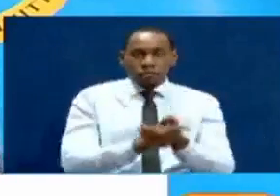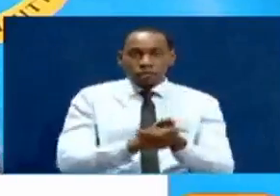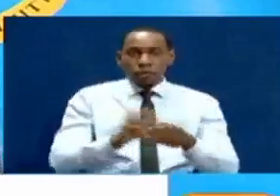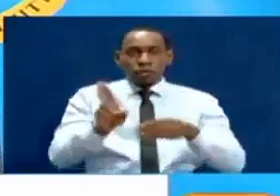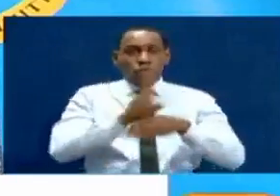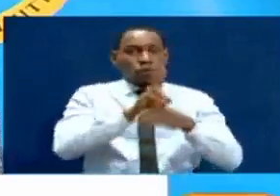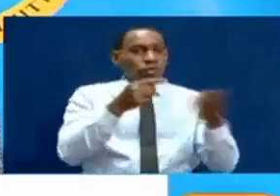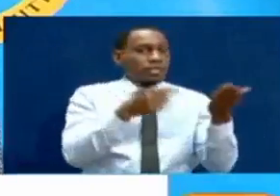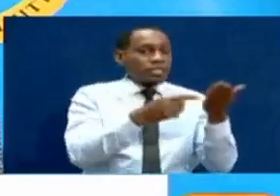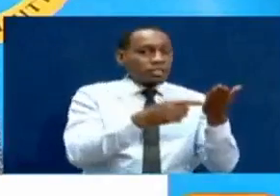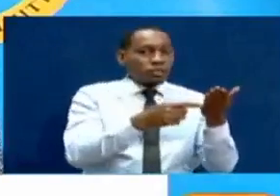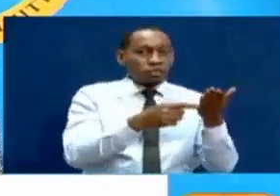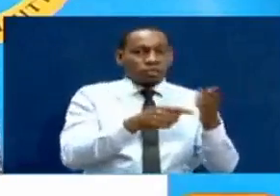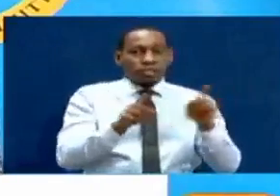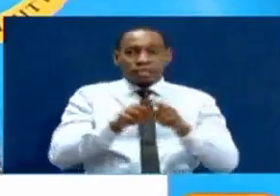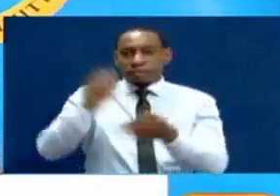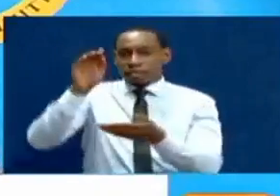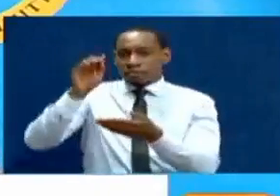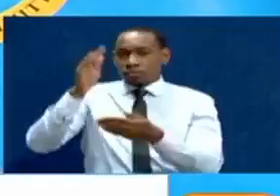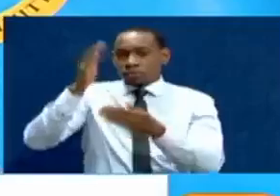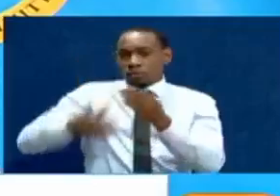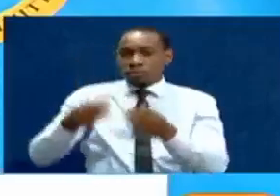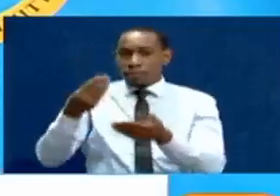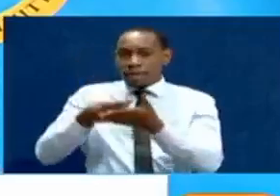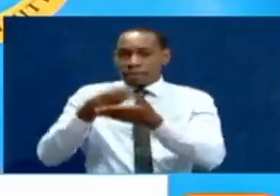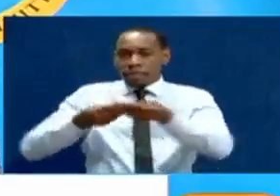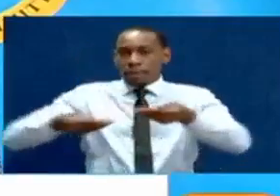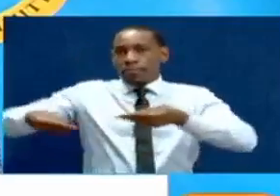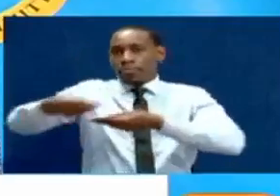electronically, minimizing handling of cash.